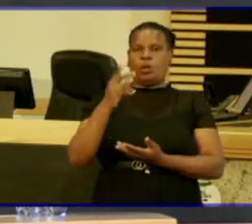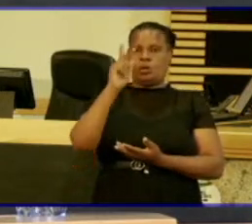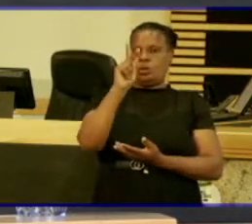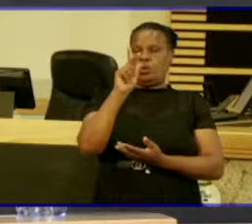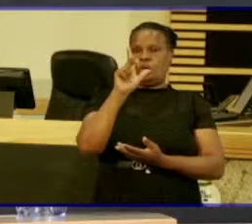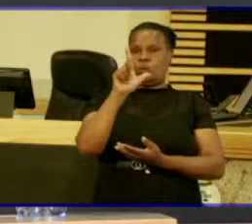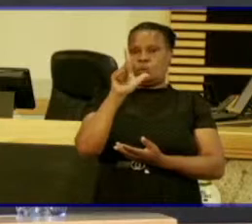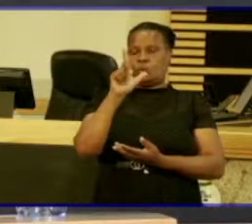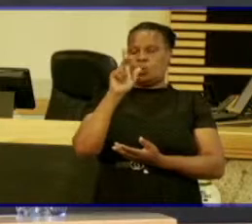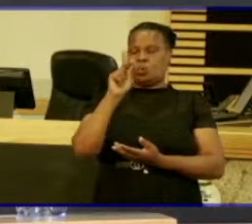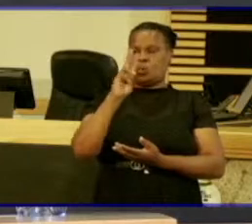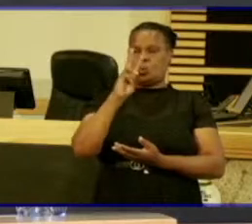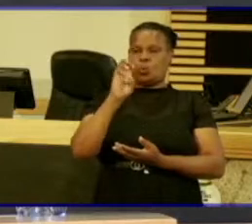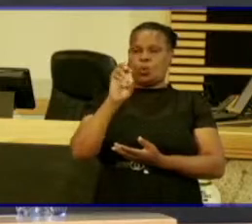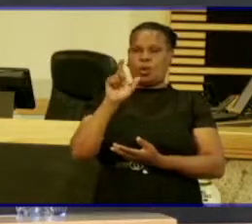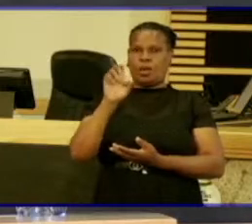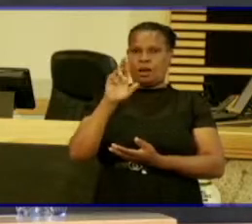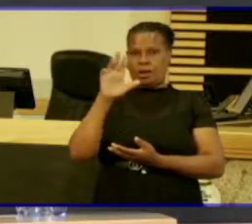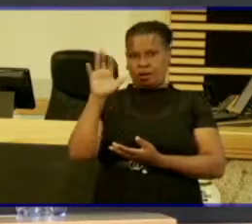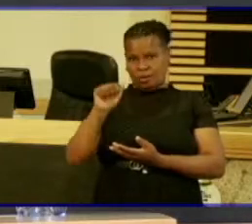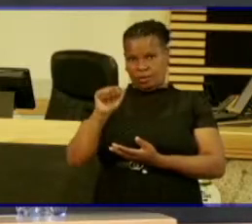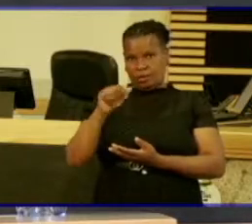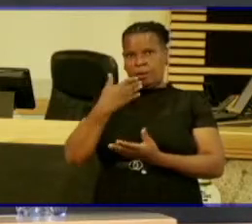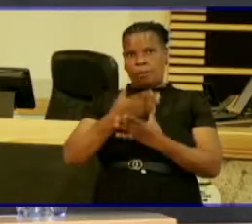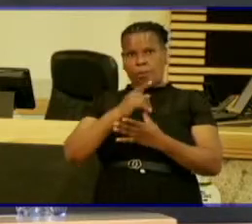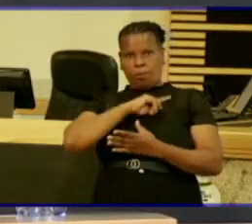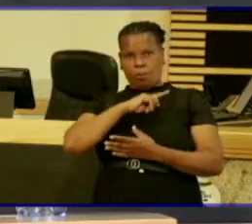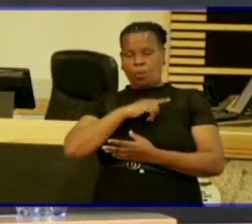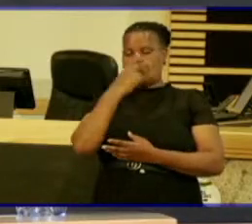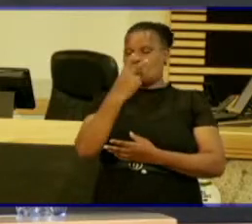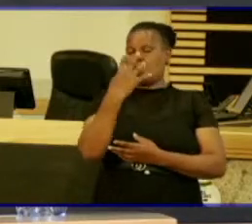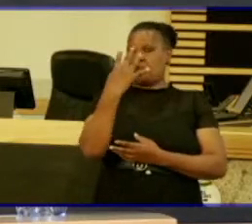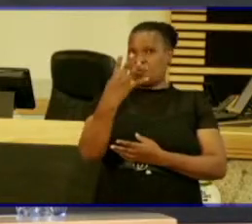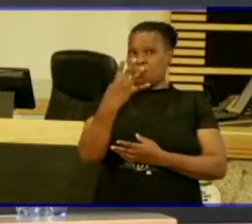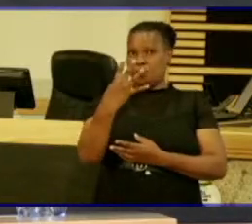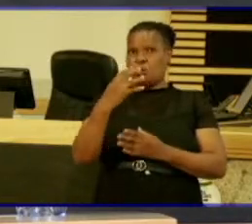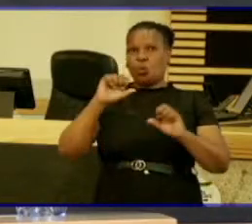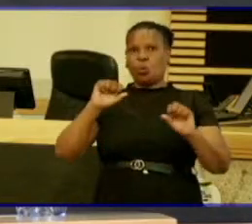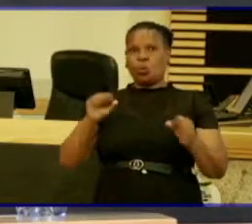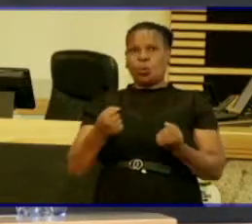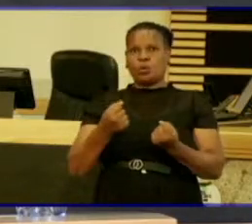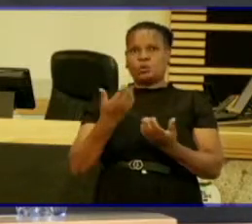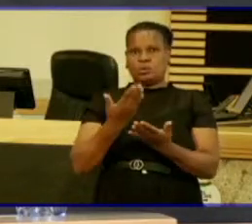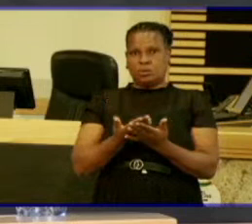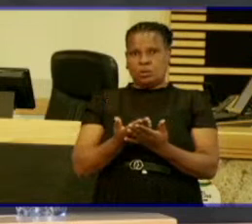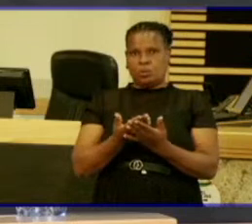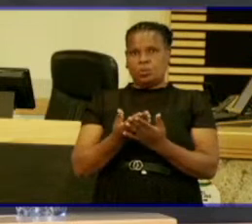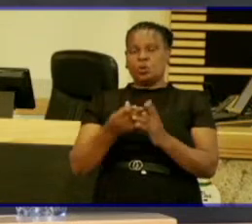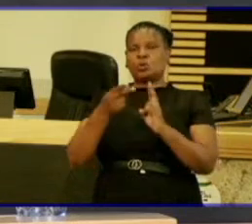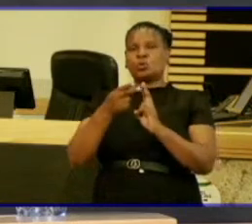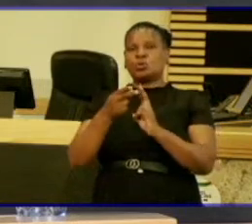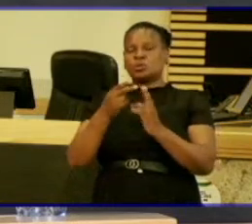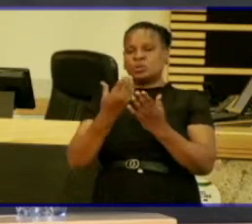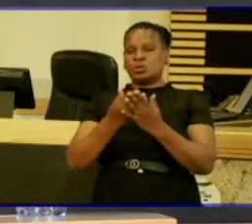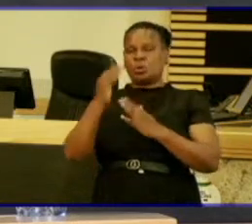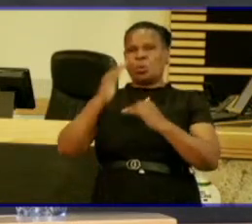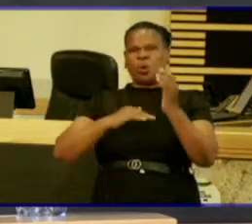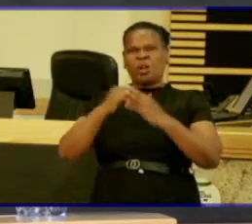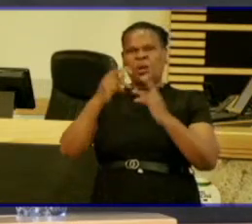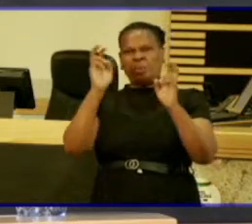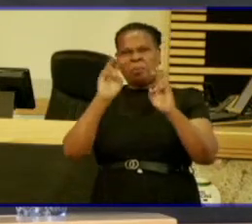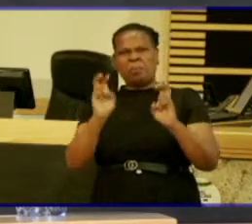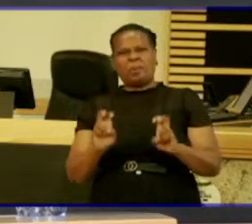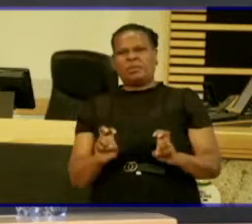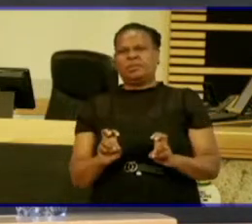to yield 24,000 affordable units and 3,600 social units. The provincial government is working with